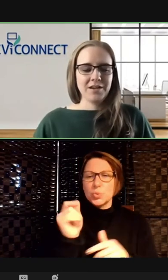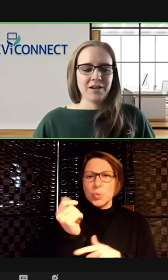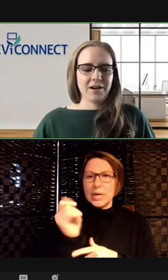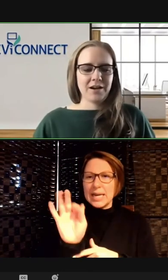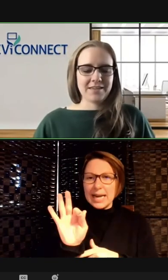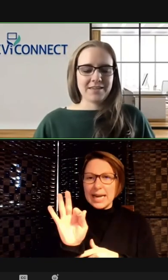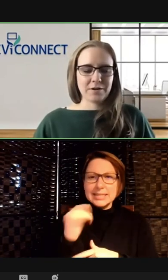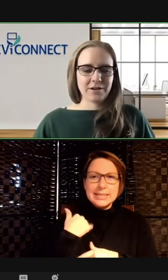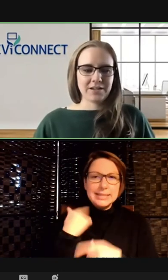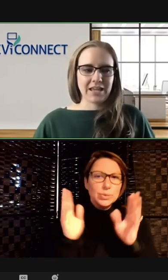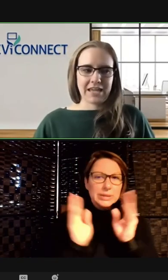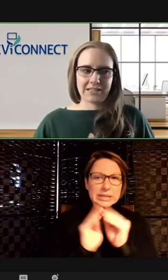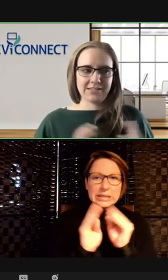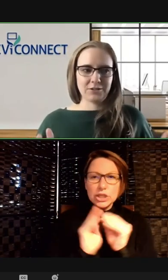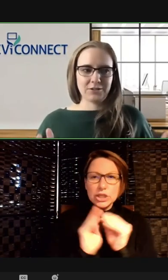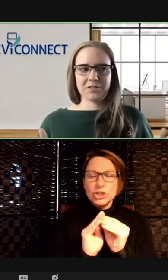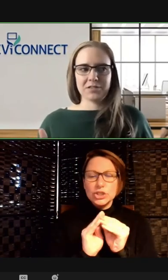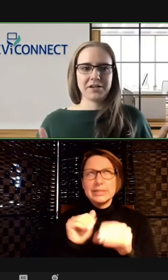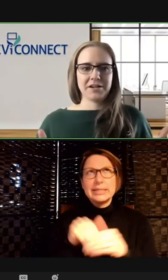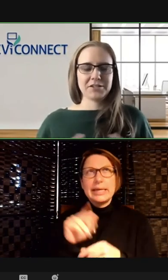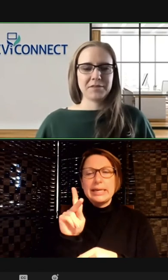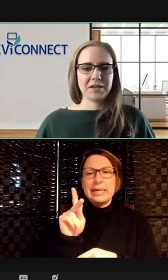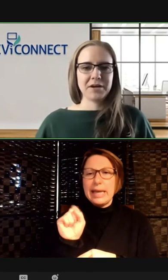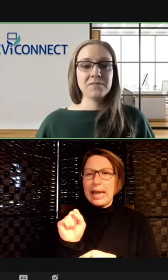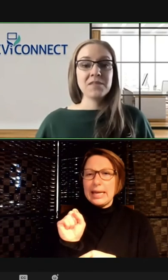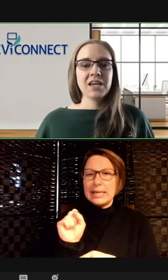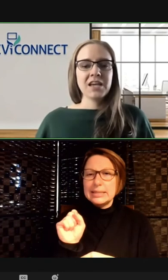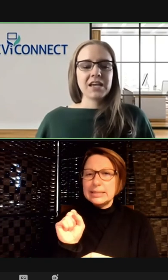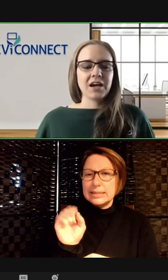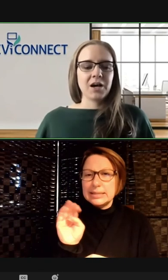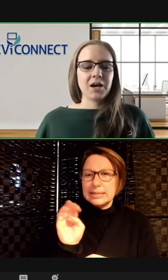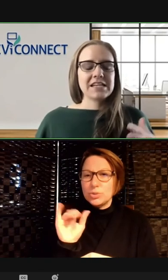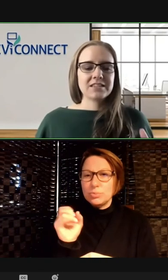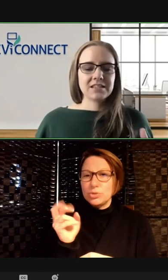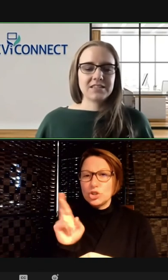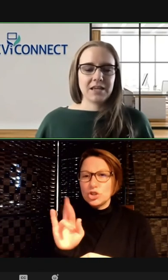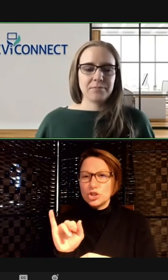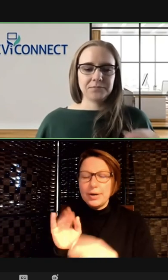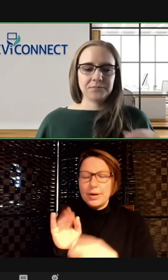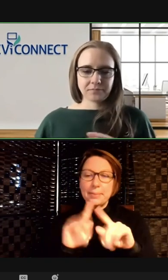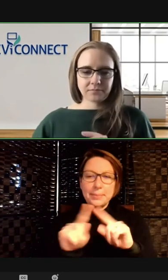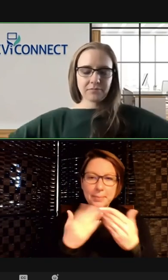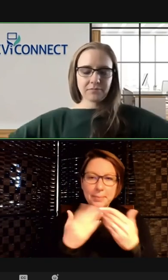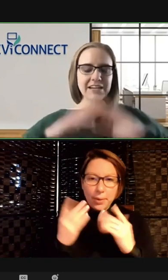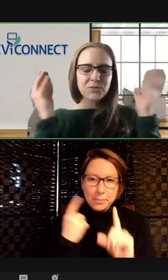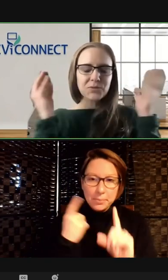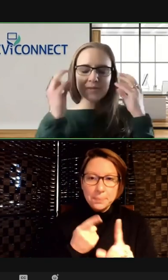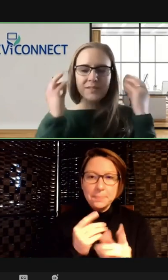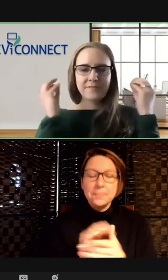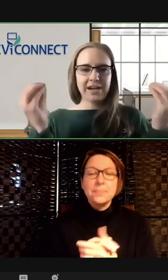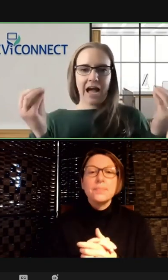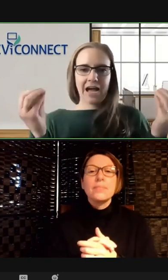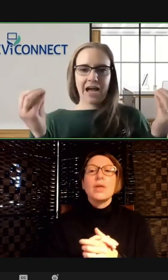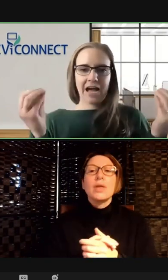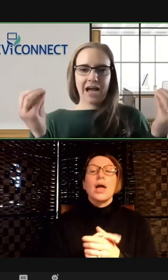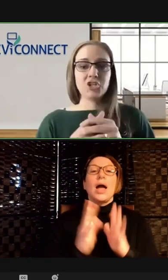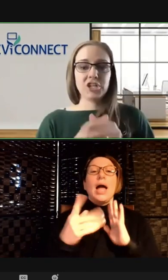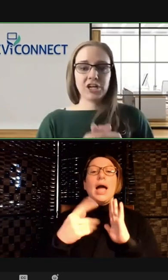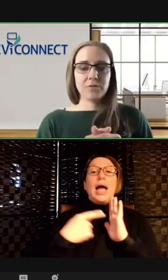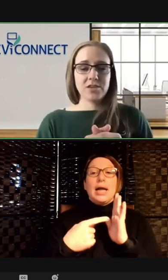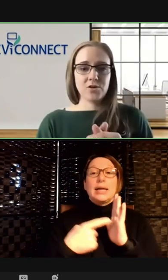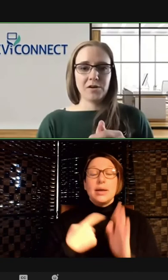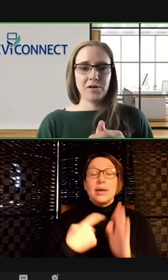with him. I think we were in Kansas or Missouri or something, but he did this example and it just was a very aha